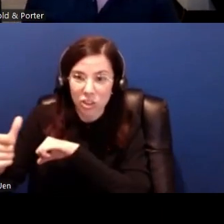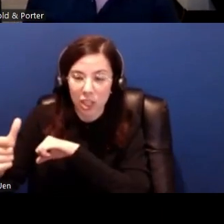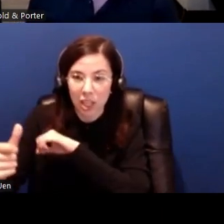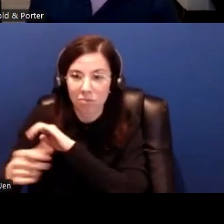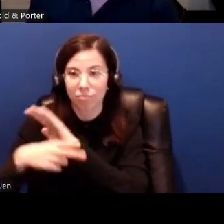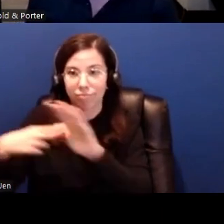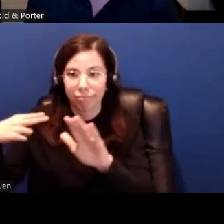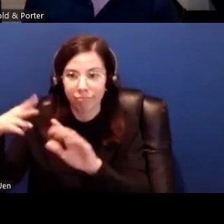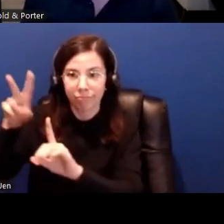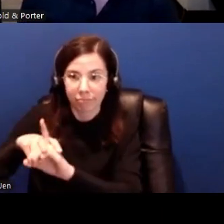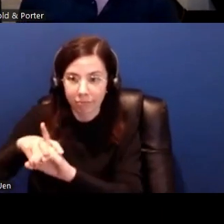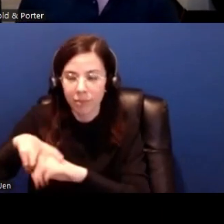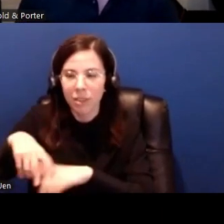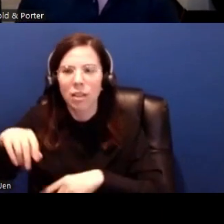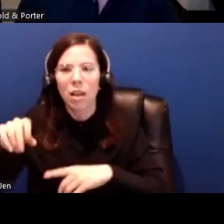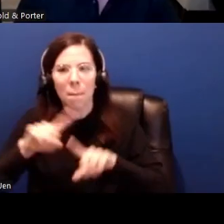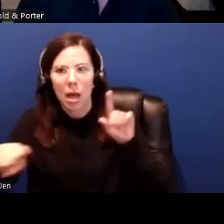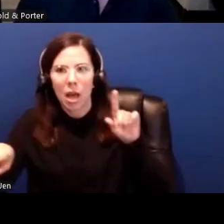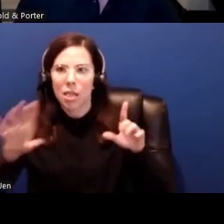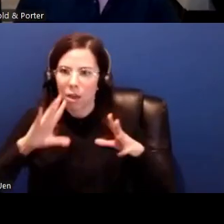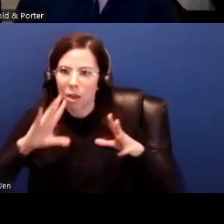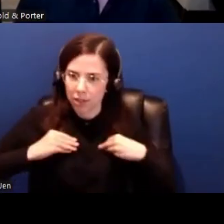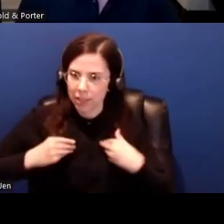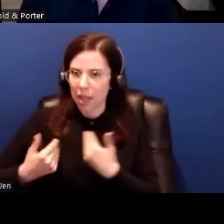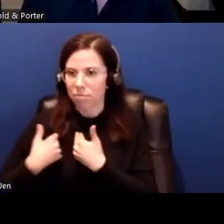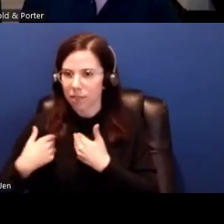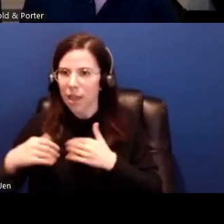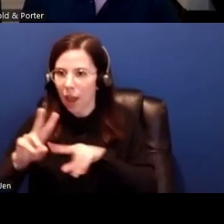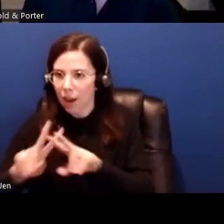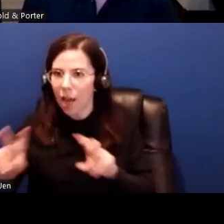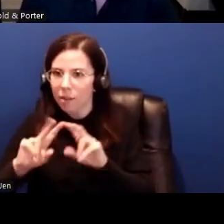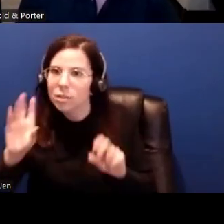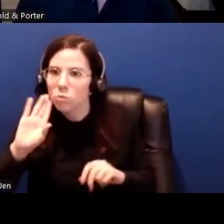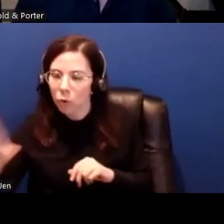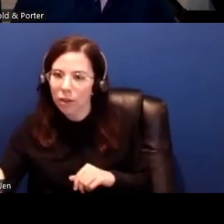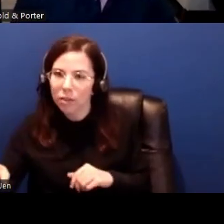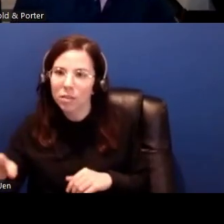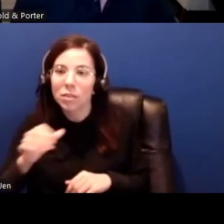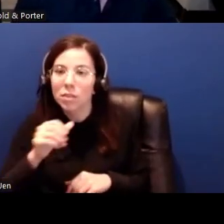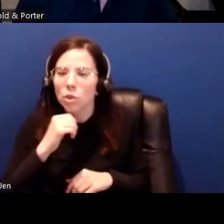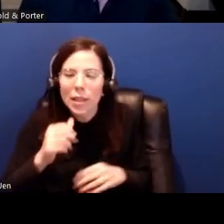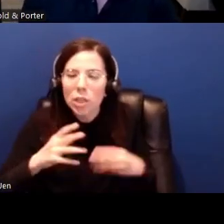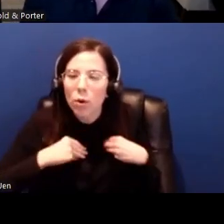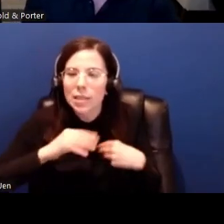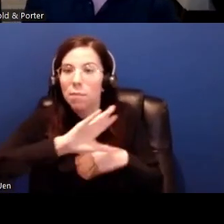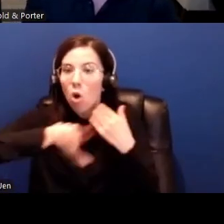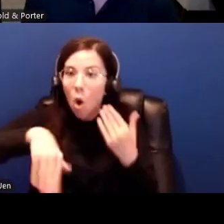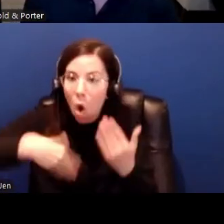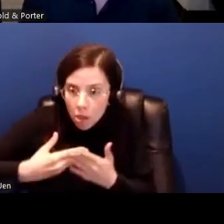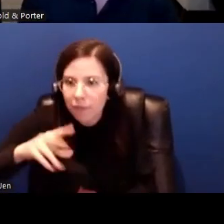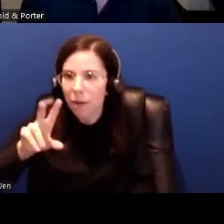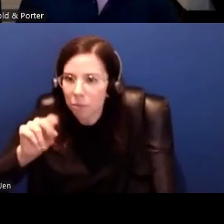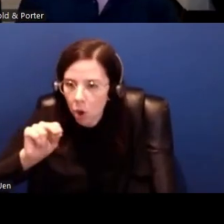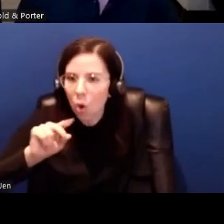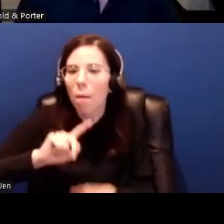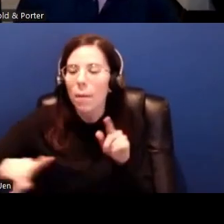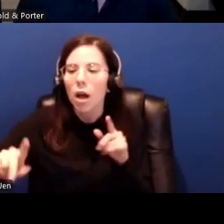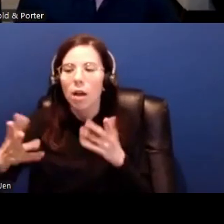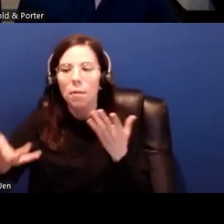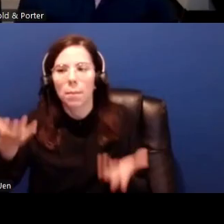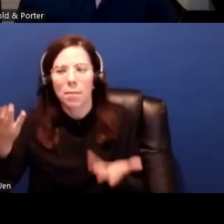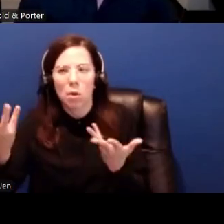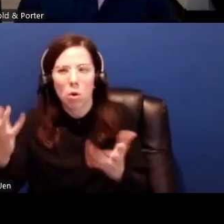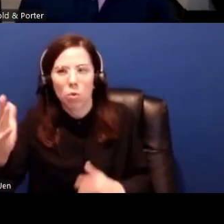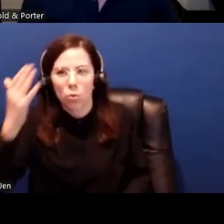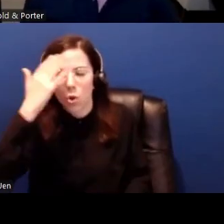to undertake that analysis, and they do so. So it isn't that they just take any case, but as you may all know, these cases